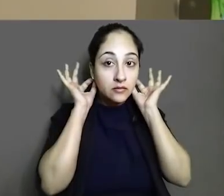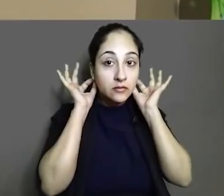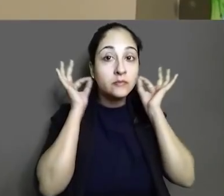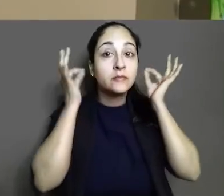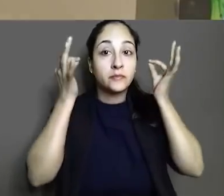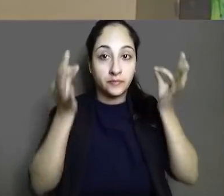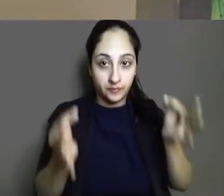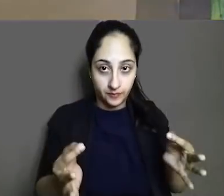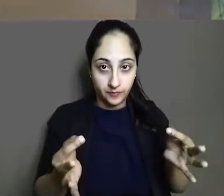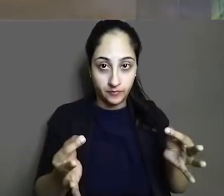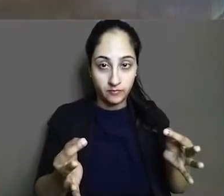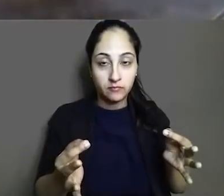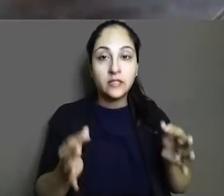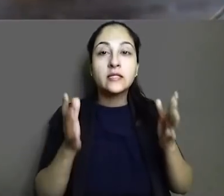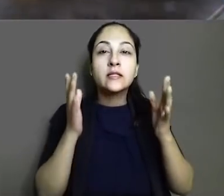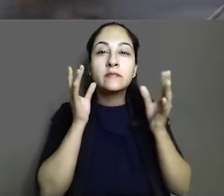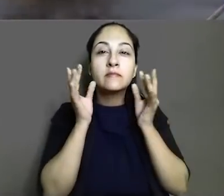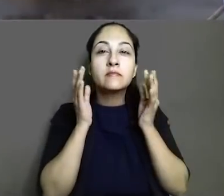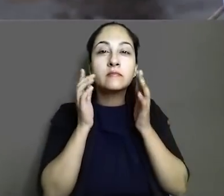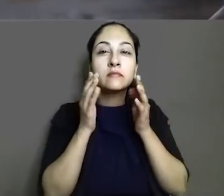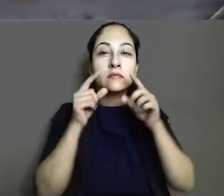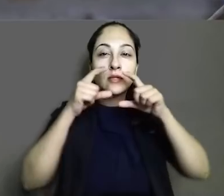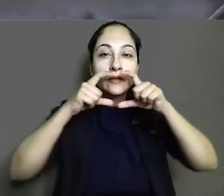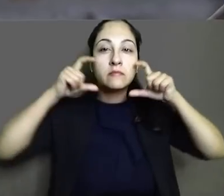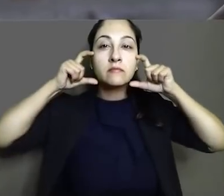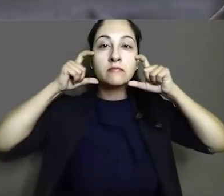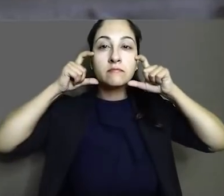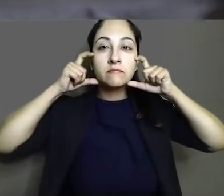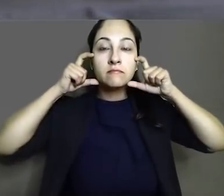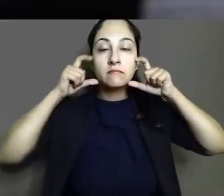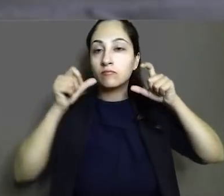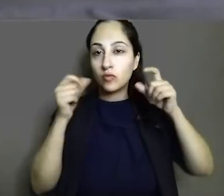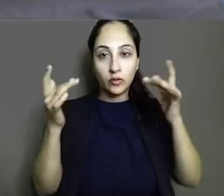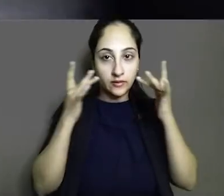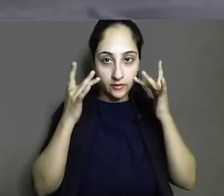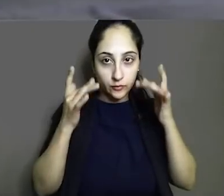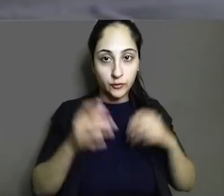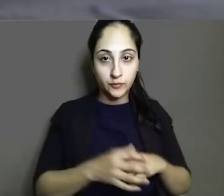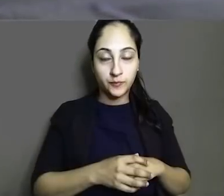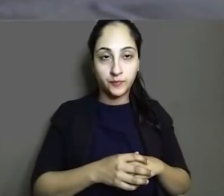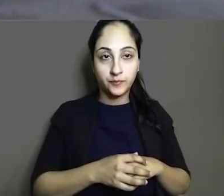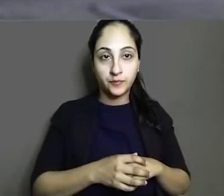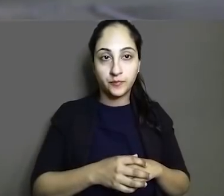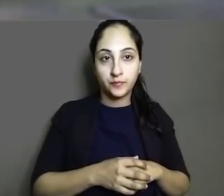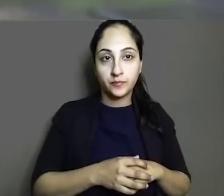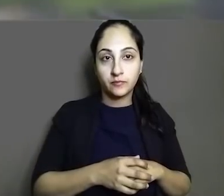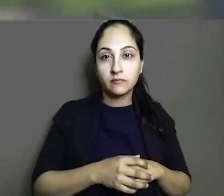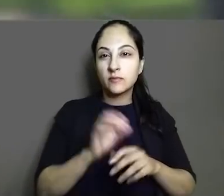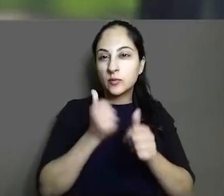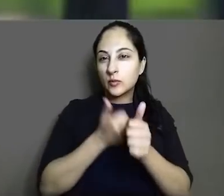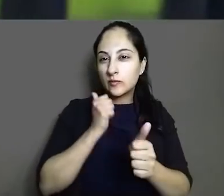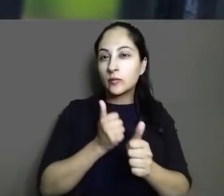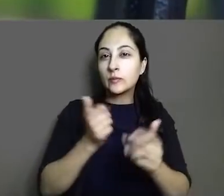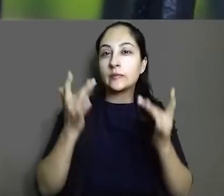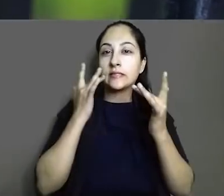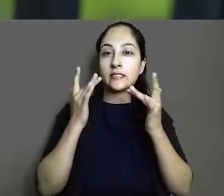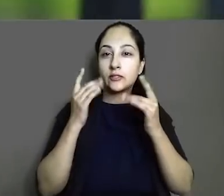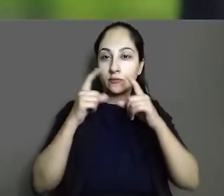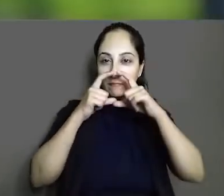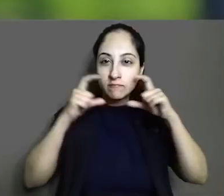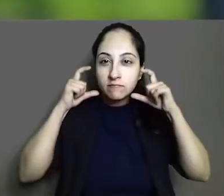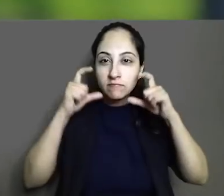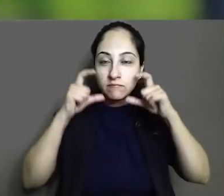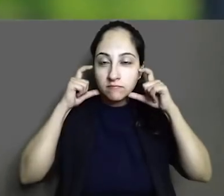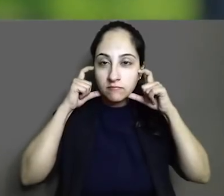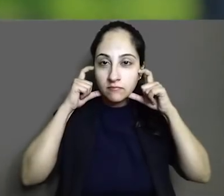Jamaat to do is don't discard your masks on the ground or in the shopping carts. I know it's not just me who's getting annoyed